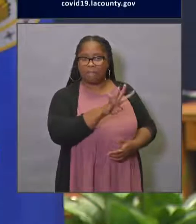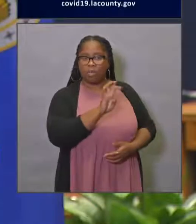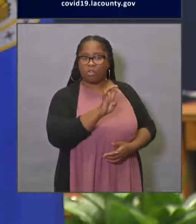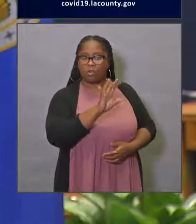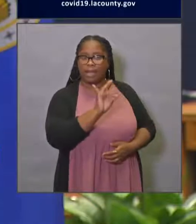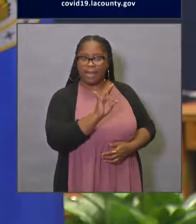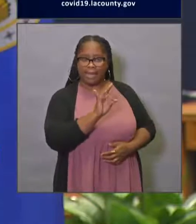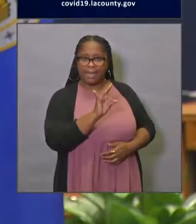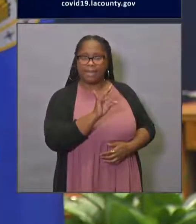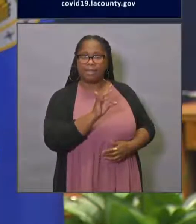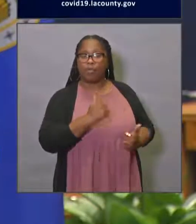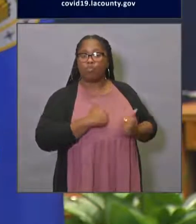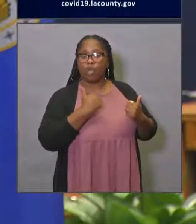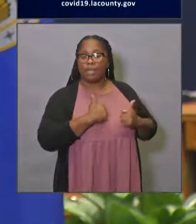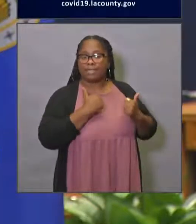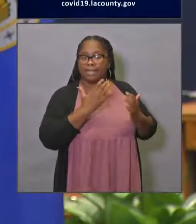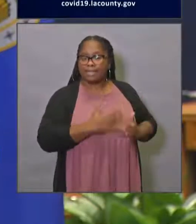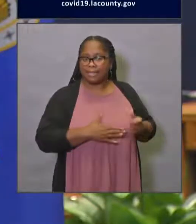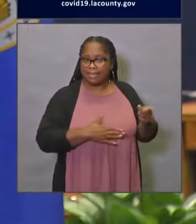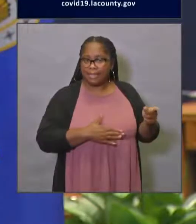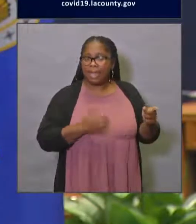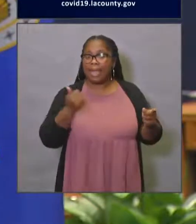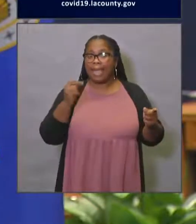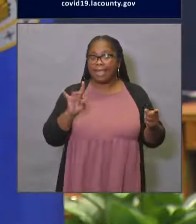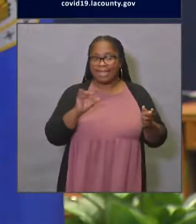18,408 among residents and